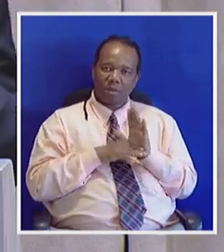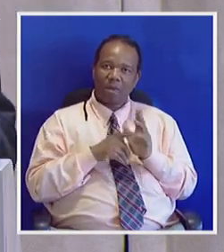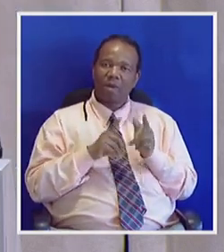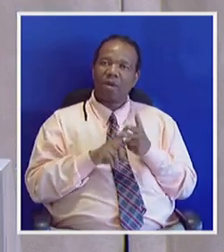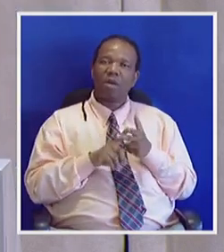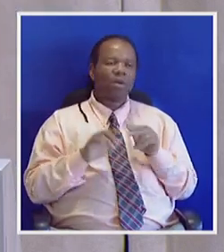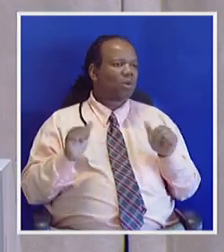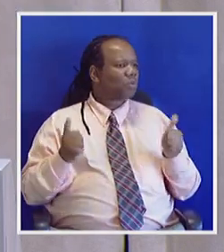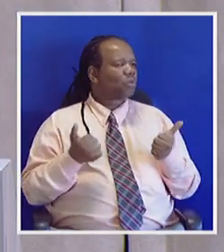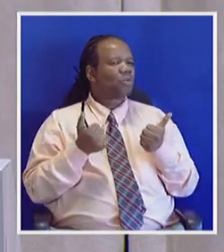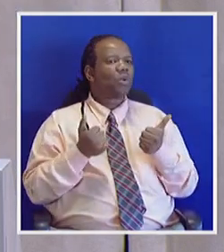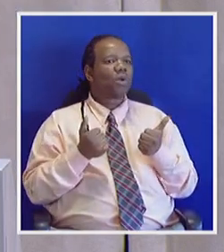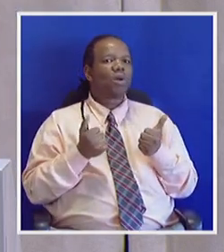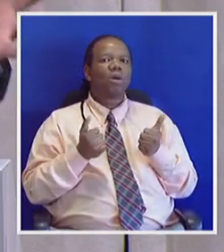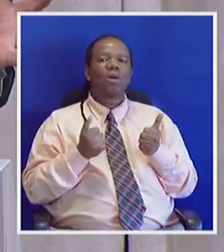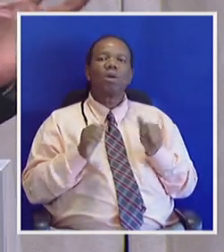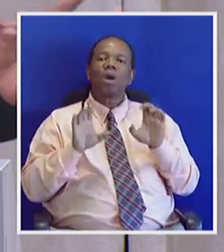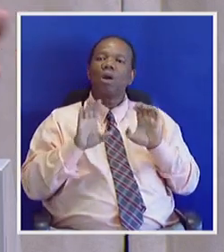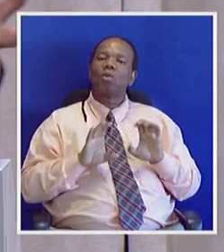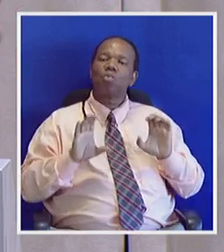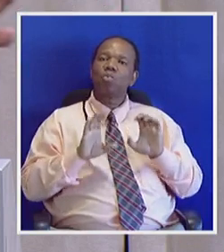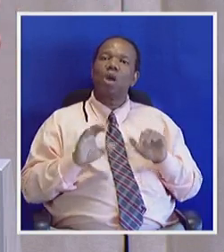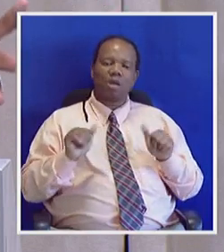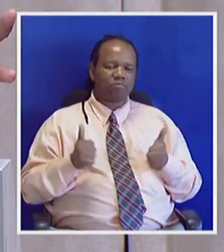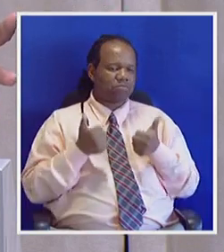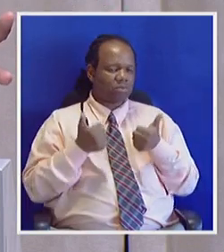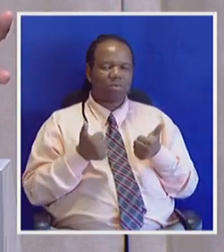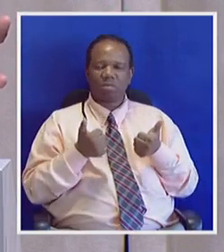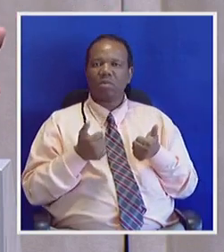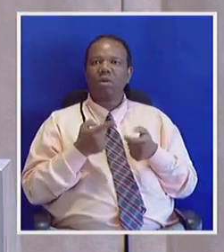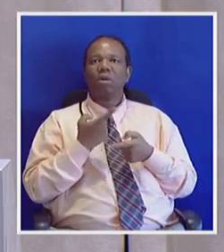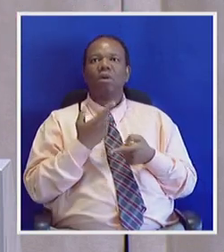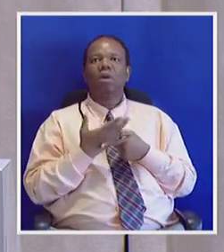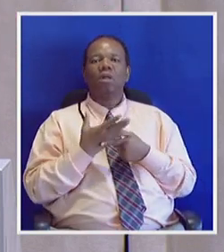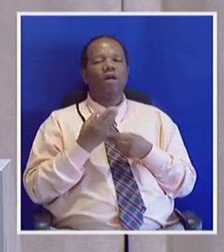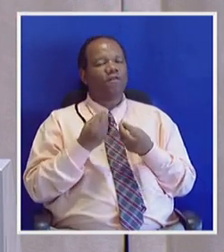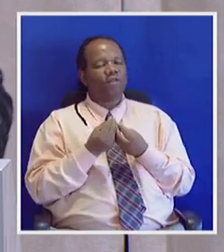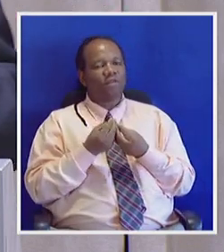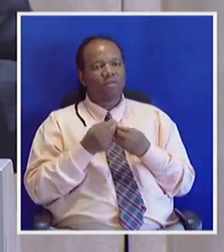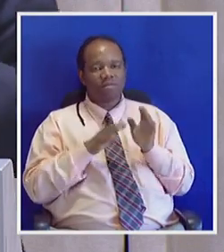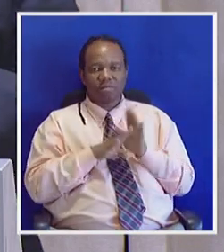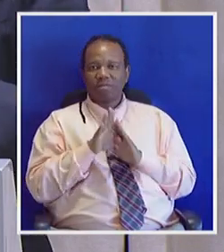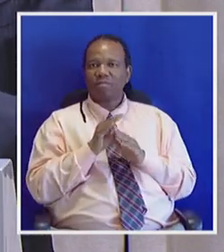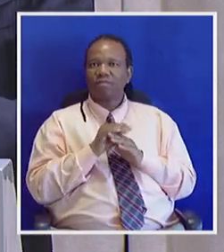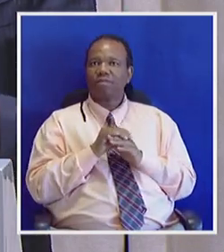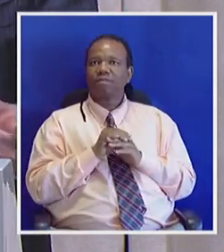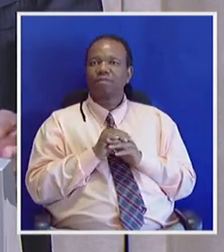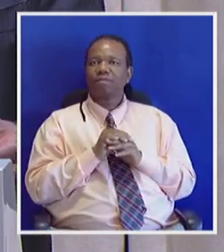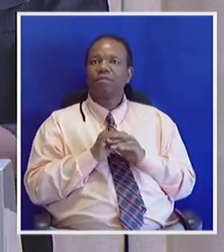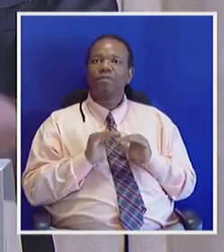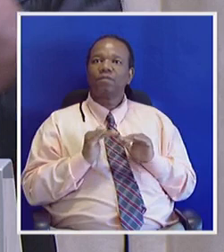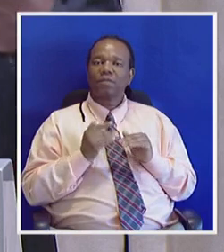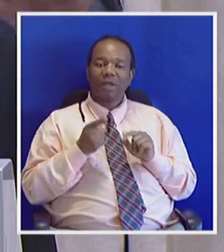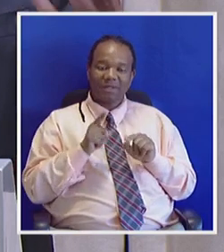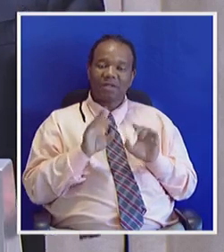was very good, and indeed it ran into some headwinds, but it has contributed a great